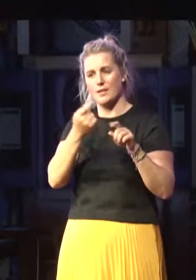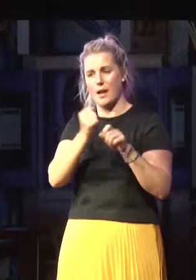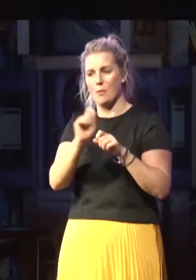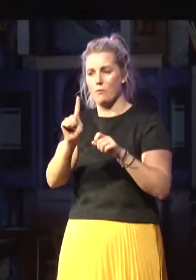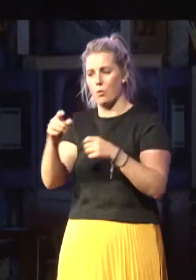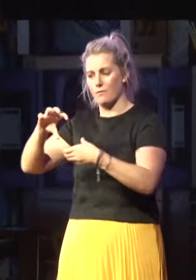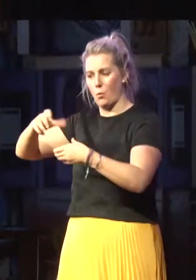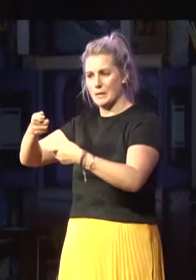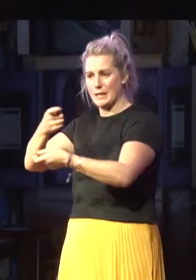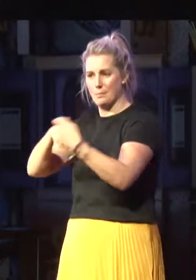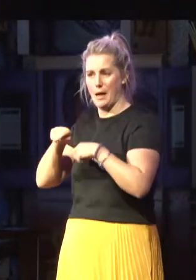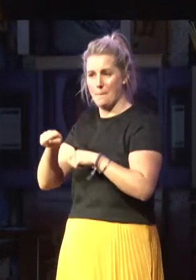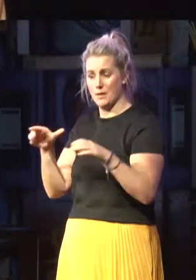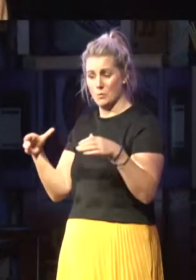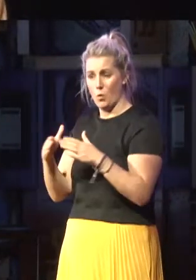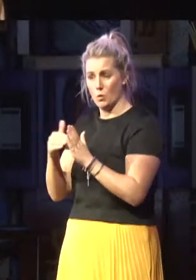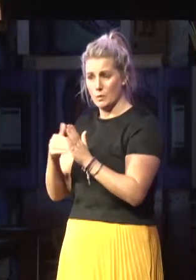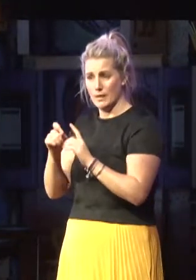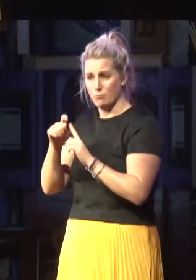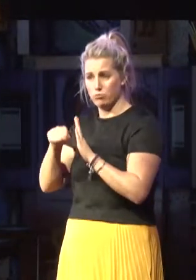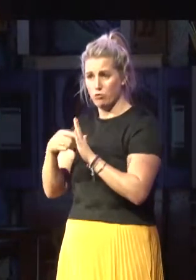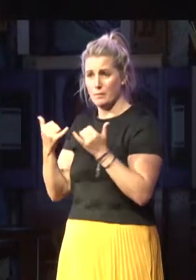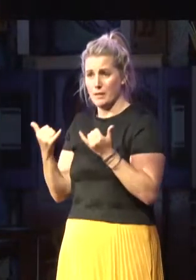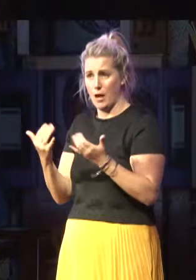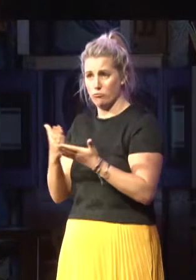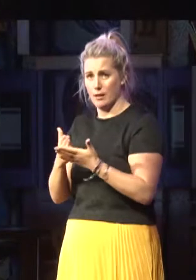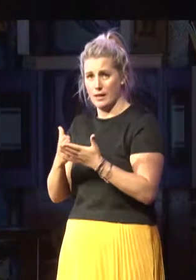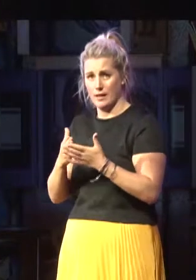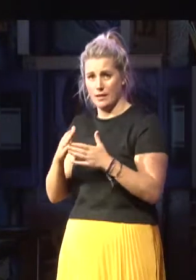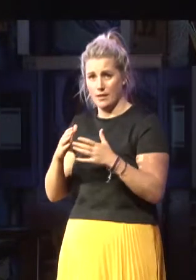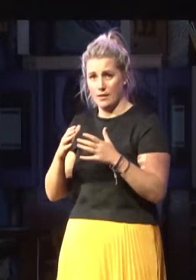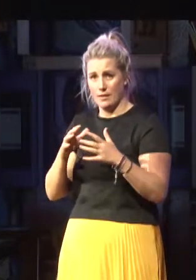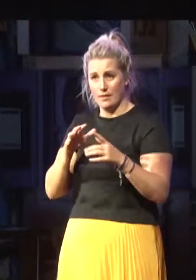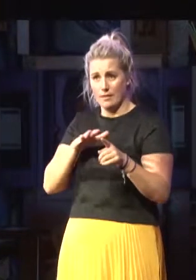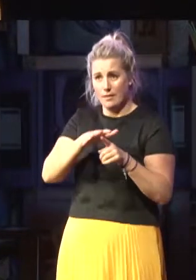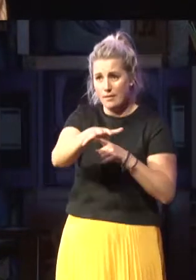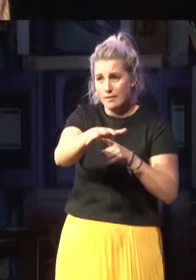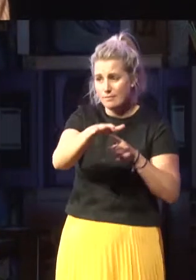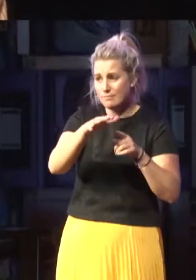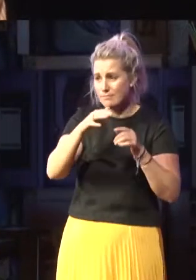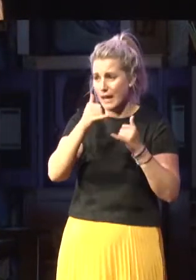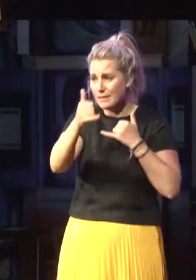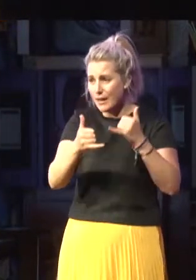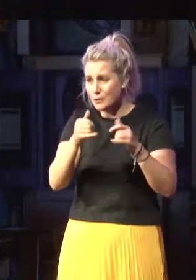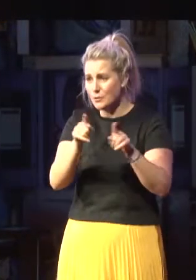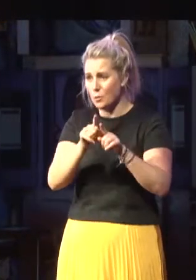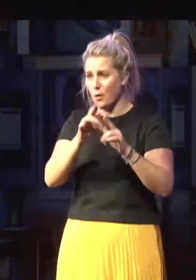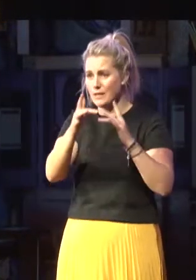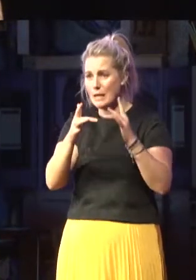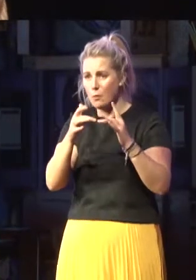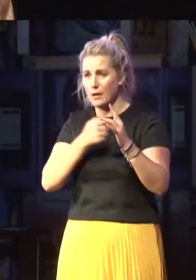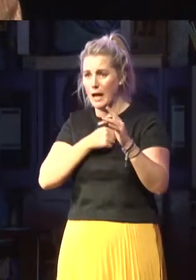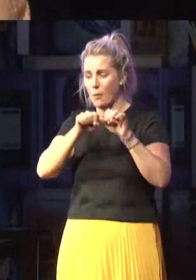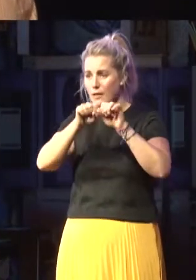Faucet has become. It's a small New Zealand project that is now really making a splash internationally in terms of network